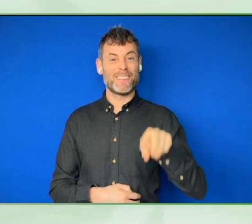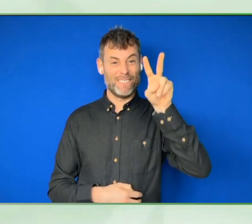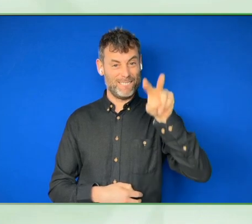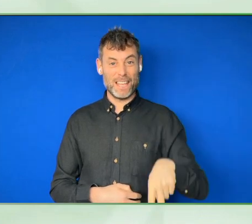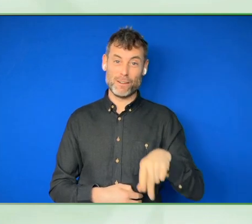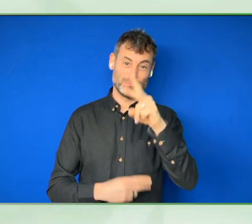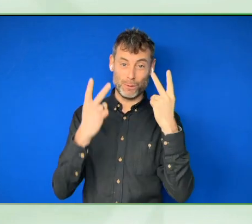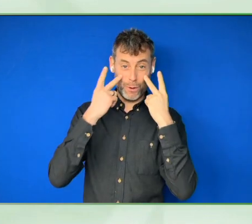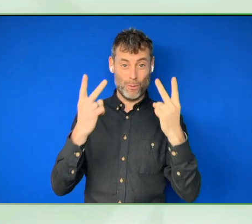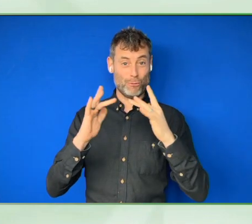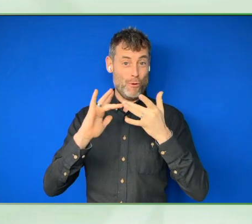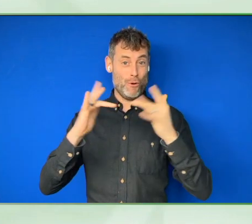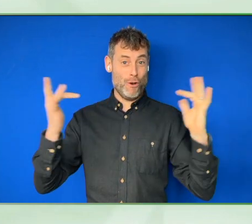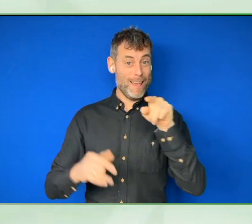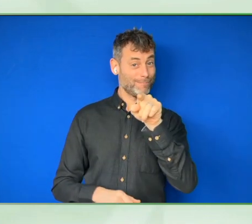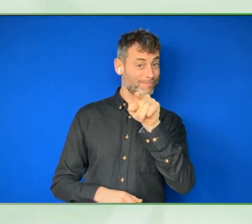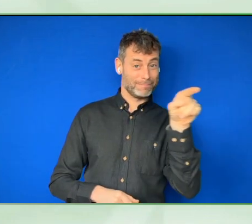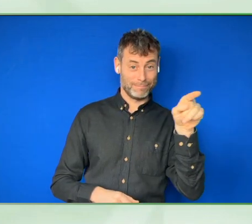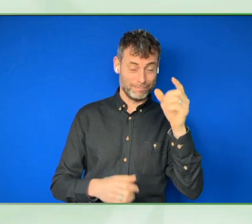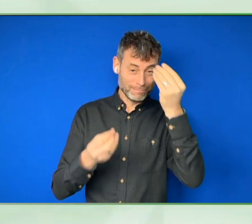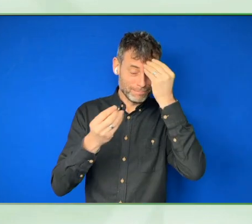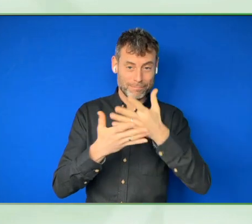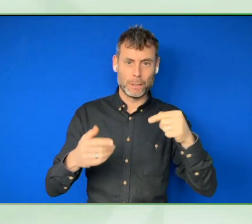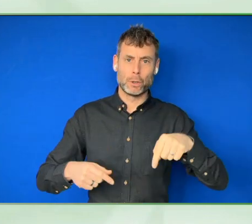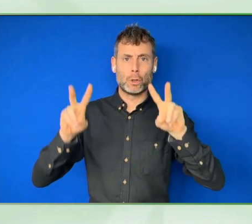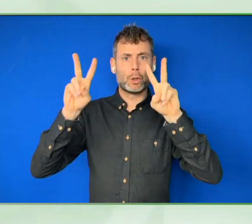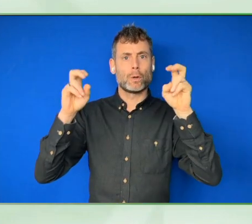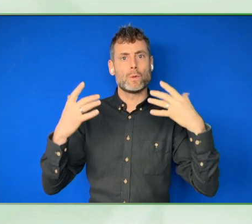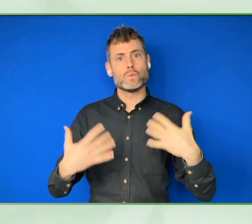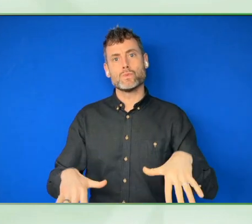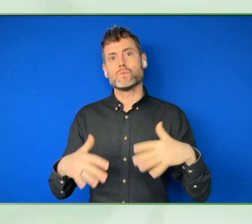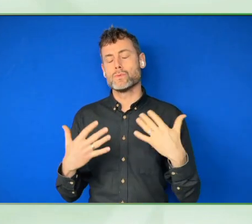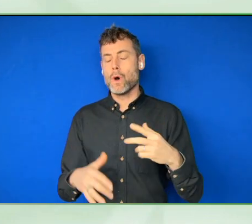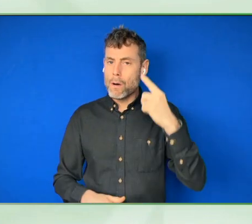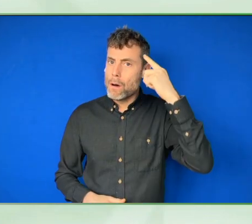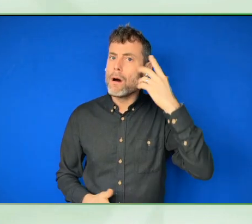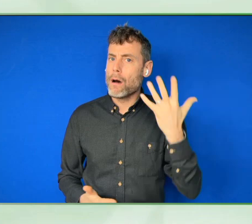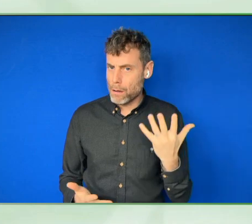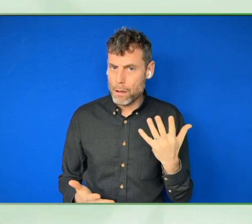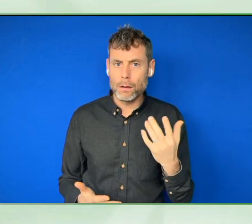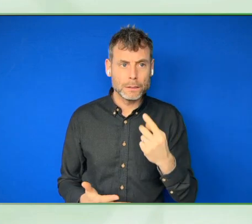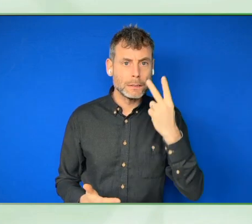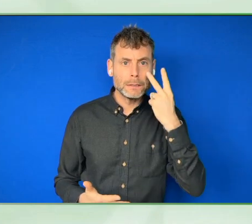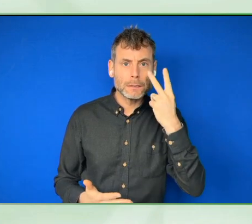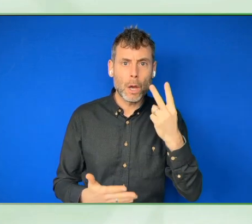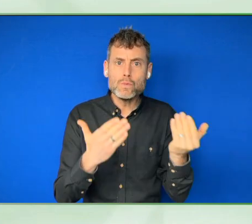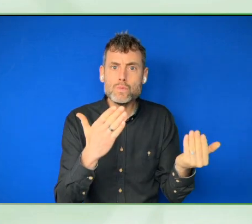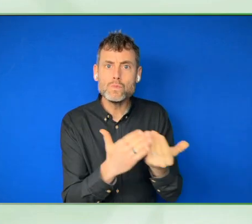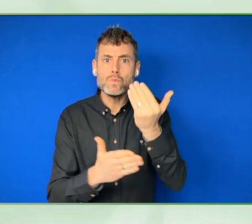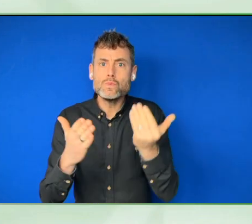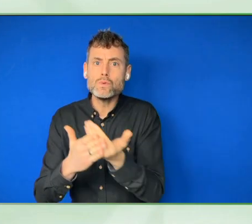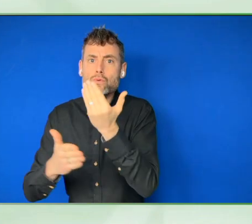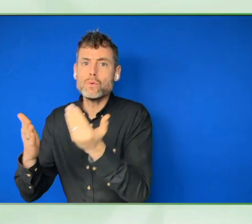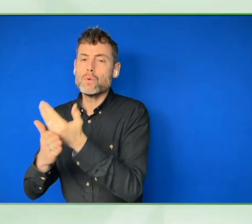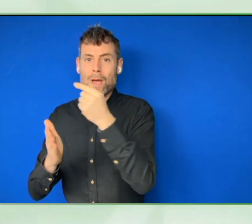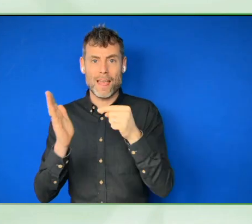important topic, which is, in this world of innovation, you might hear a lot of bad